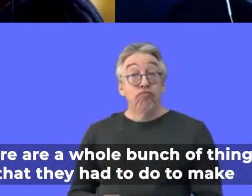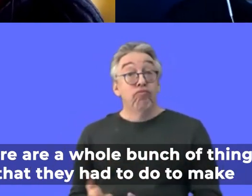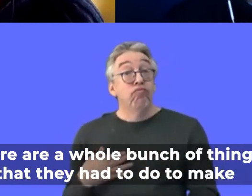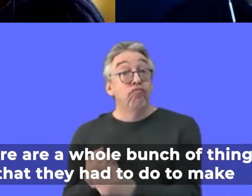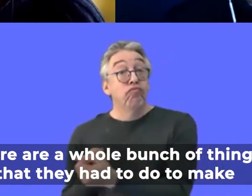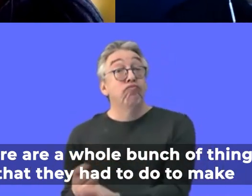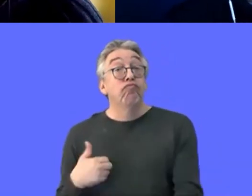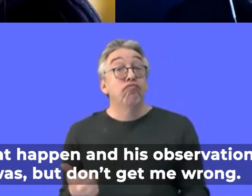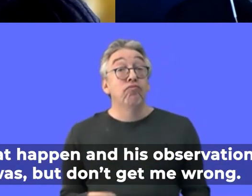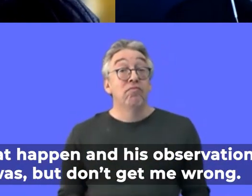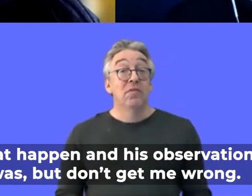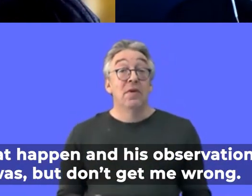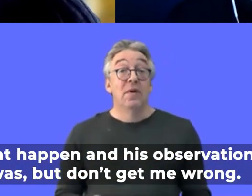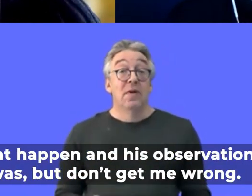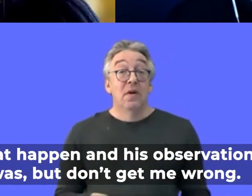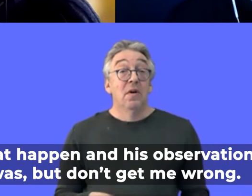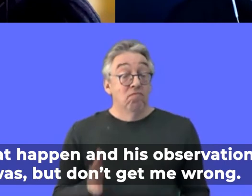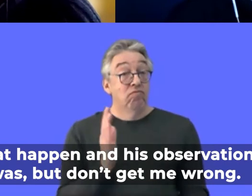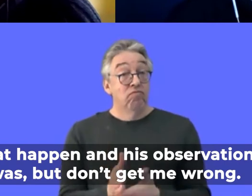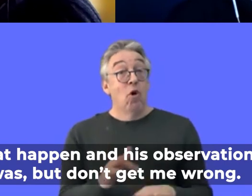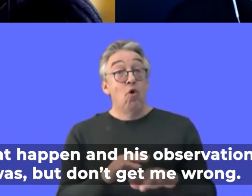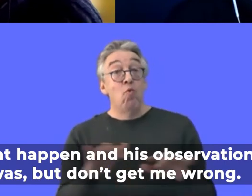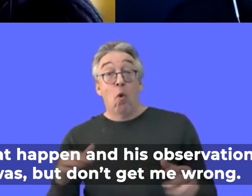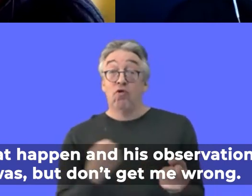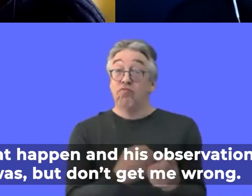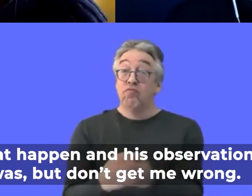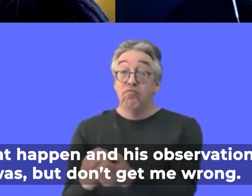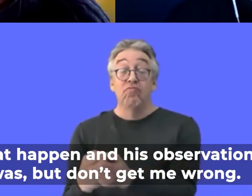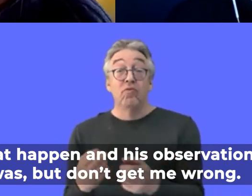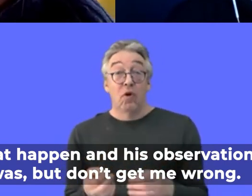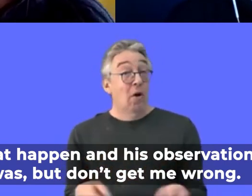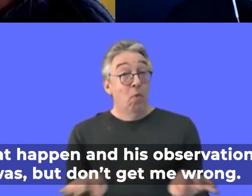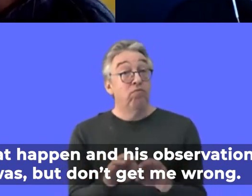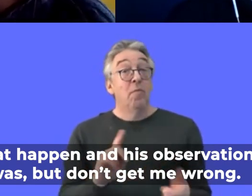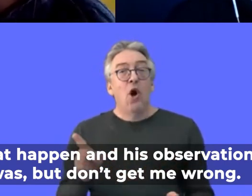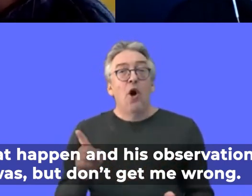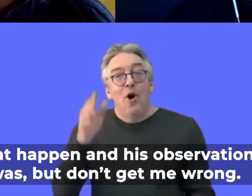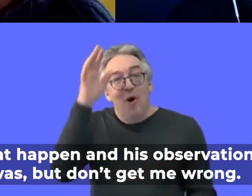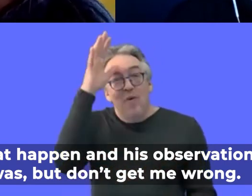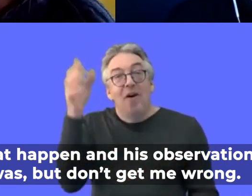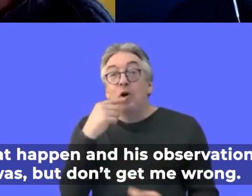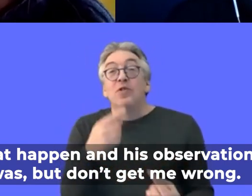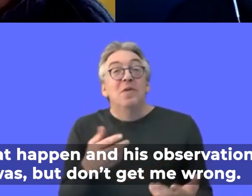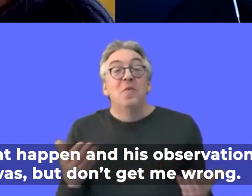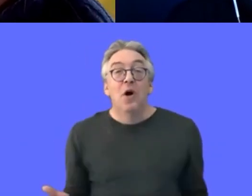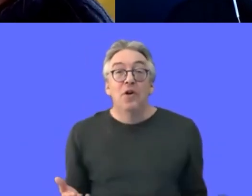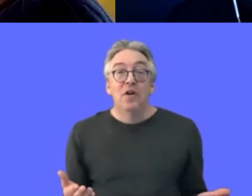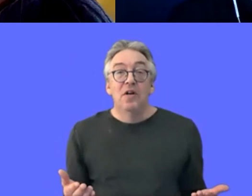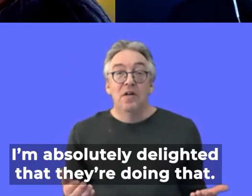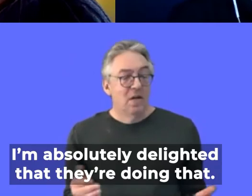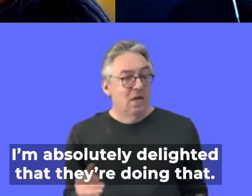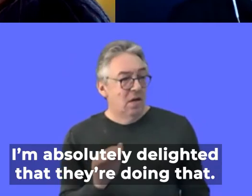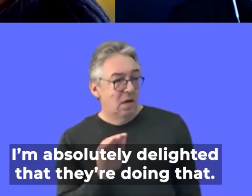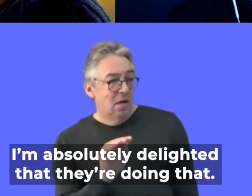that they had to do to make that happen. And his observation was, but don't get me wrong,